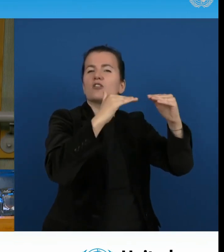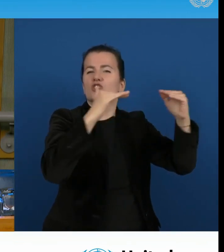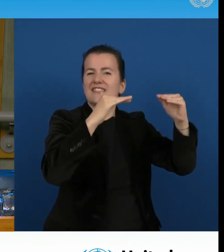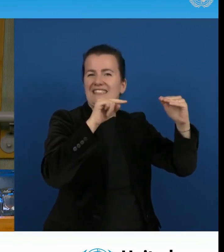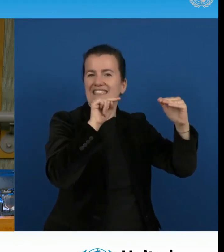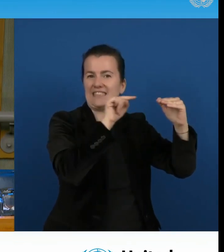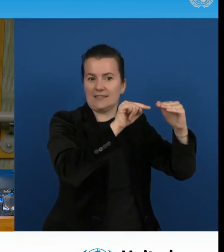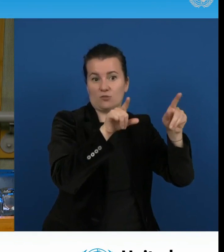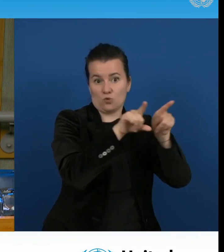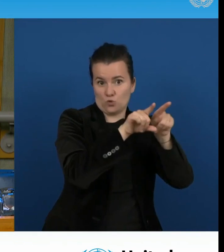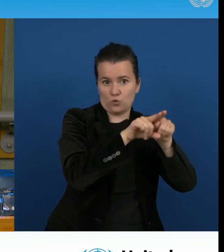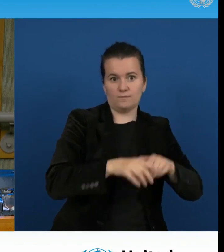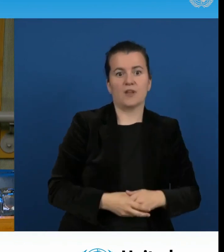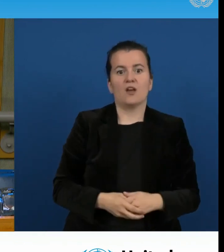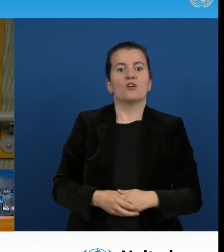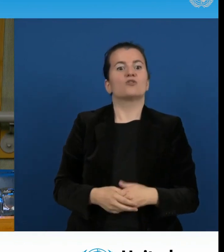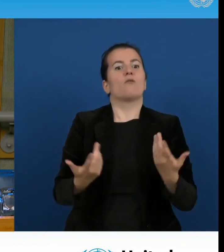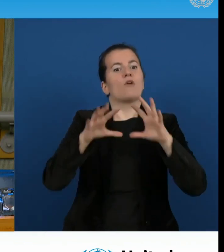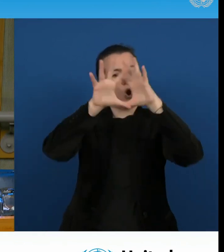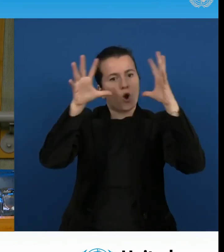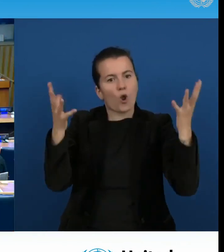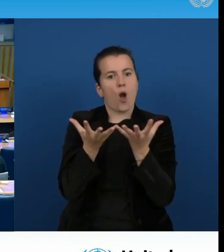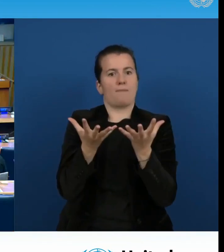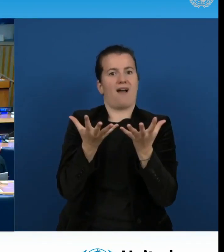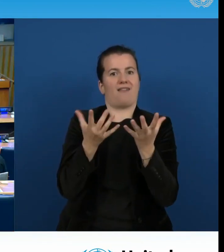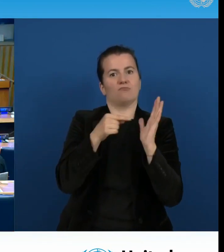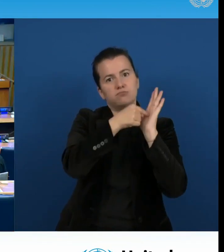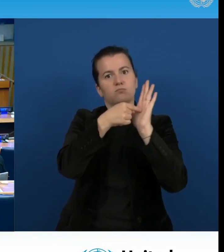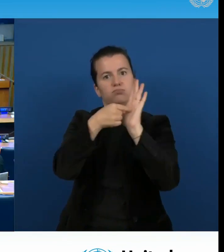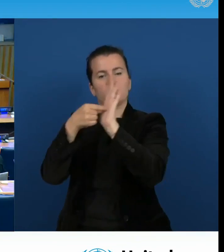with disabilities. I thank you for your attention.